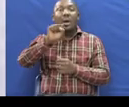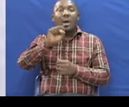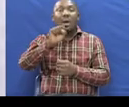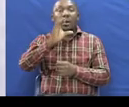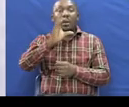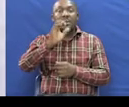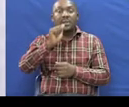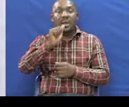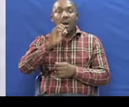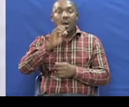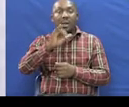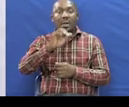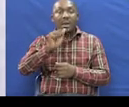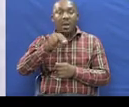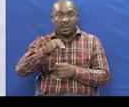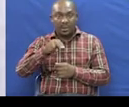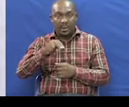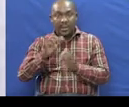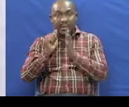Scandium, its symbol is Sc.